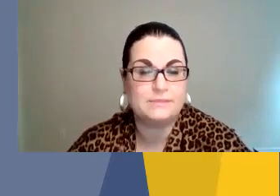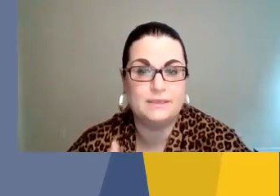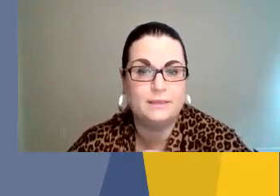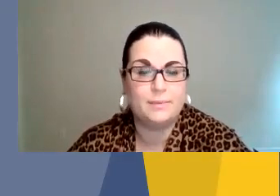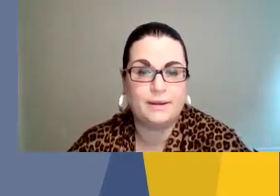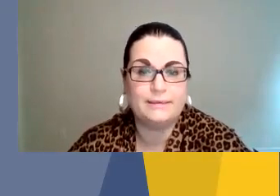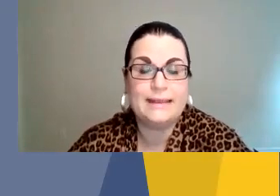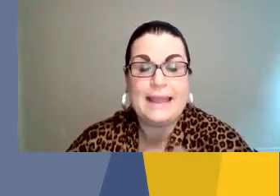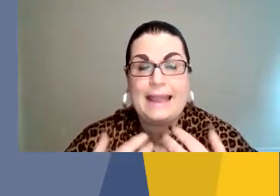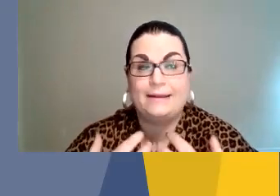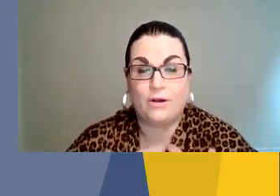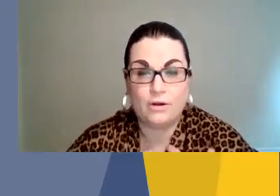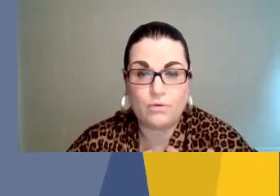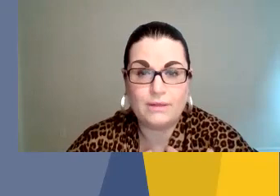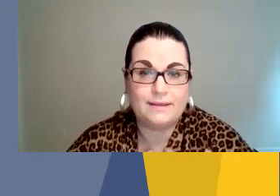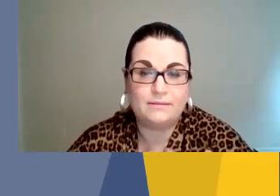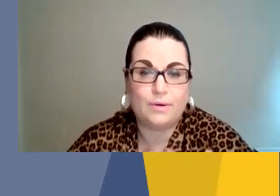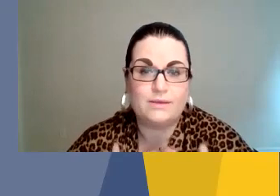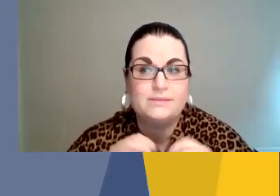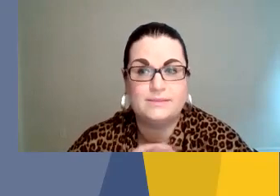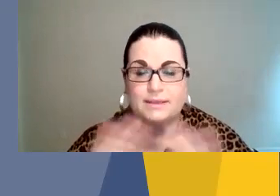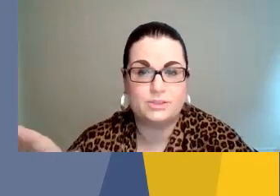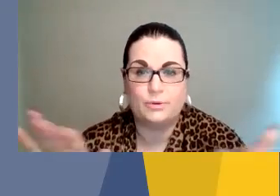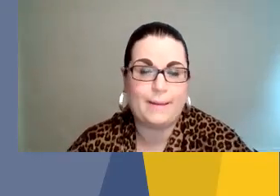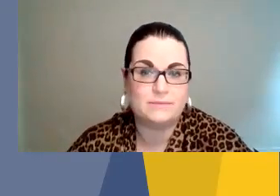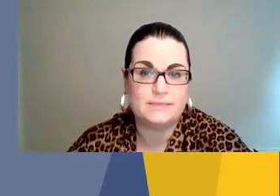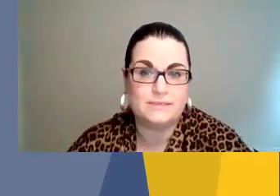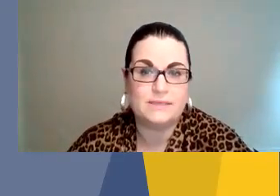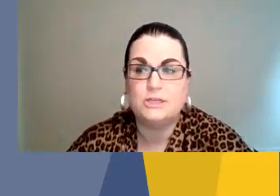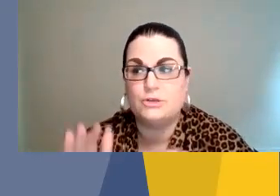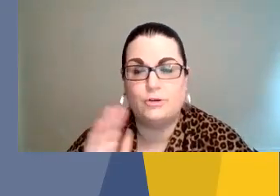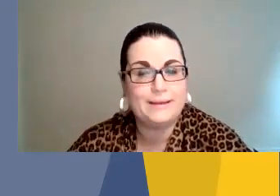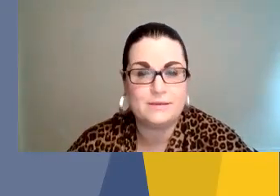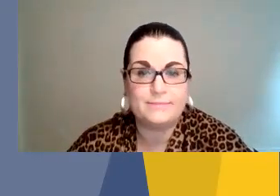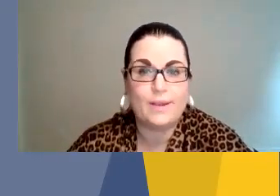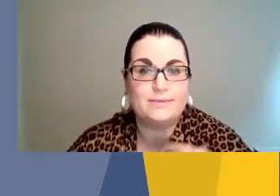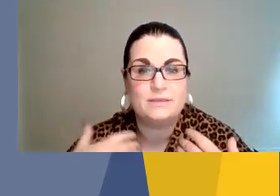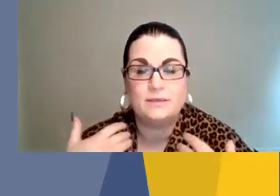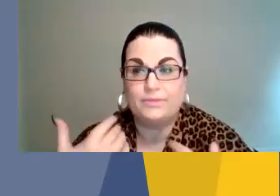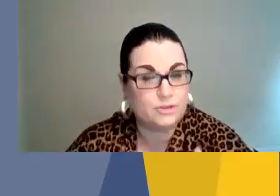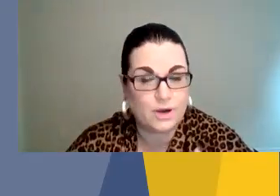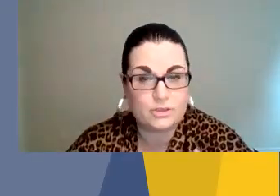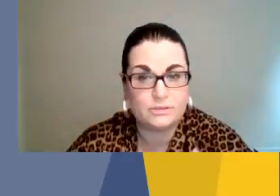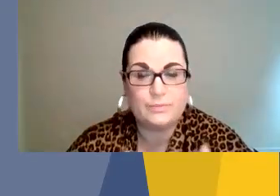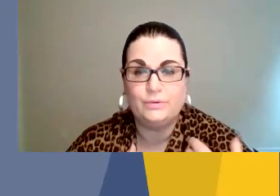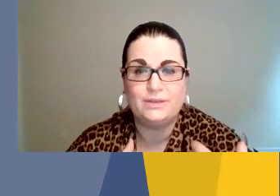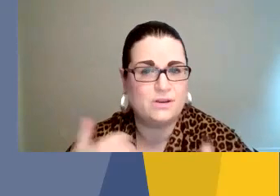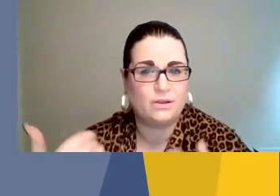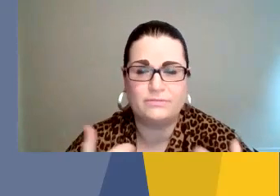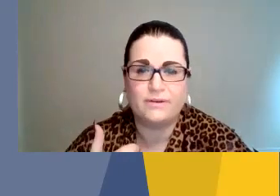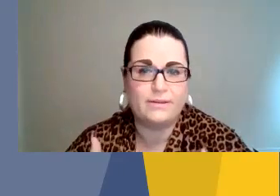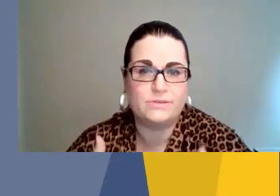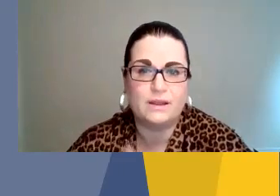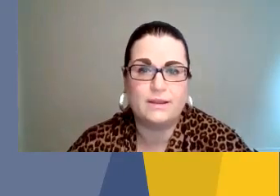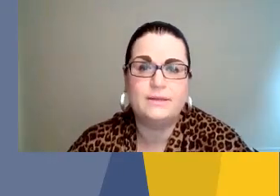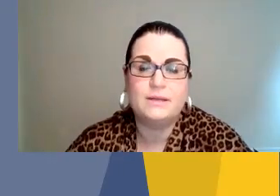binding. And our goal at the end of the process is to get you both back to business. So nobody has time to waste with a contractual dispute. It's not